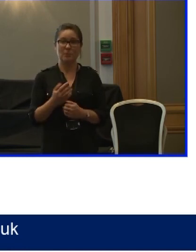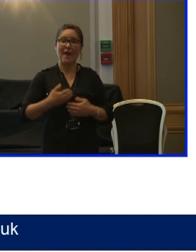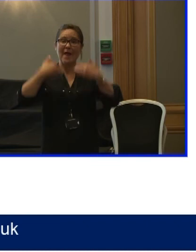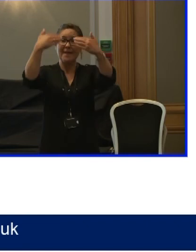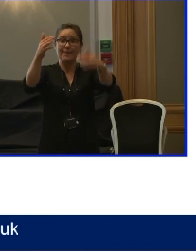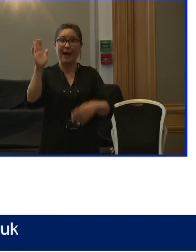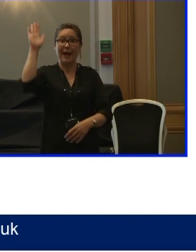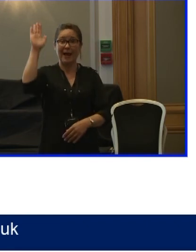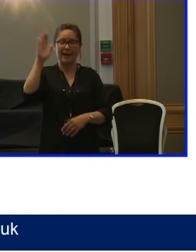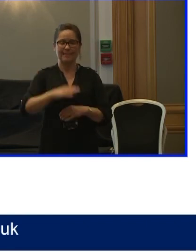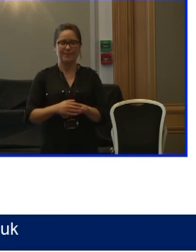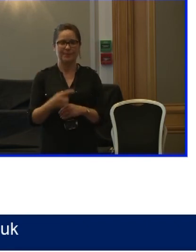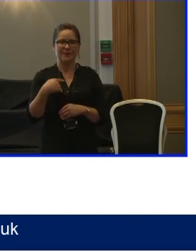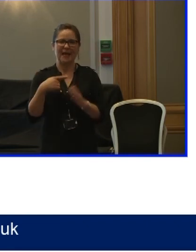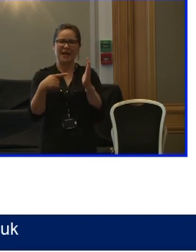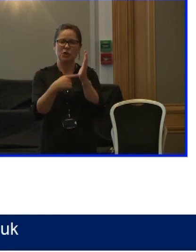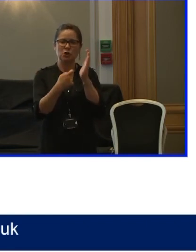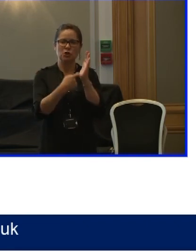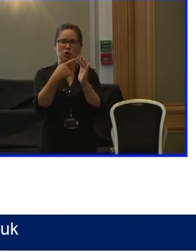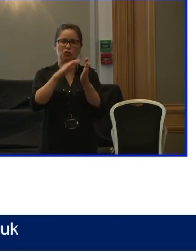just wondering, it's Trish Wilde from Oldham.